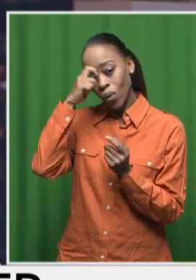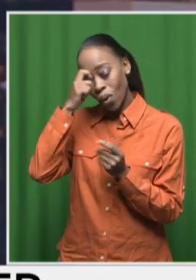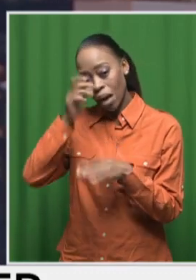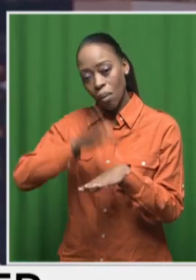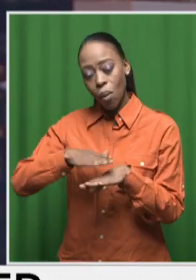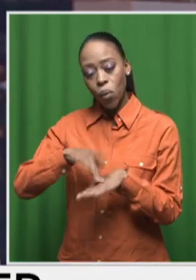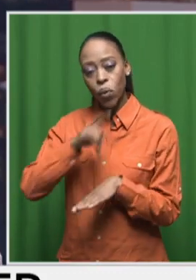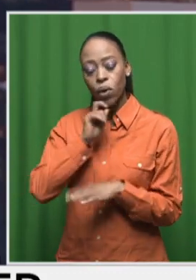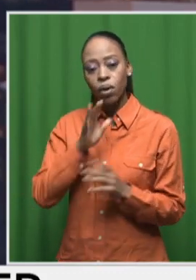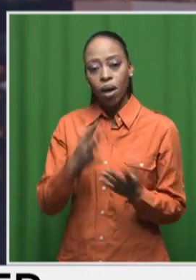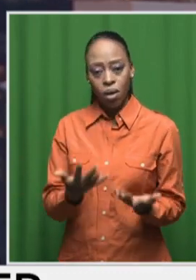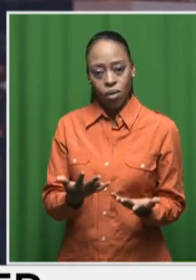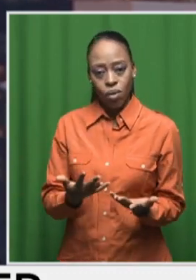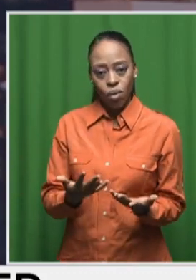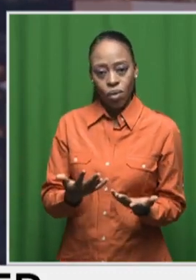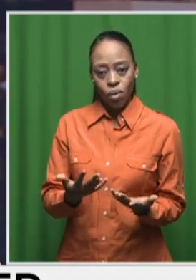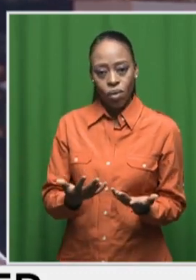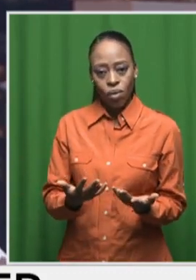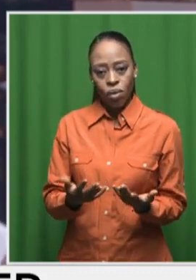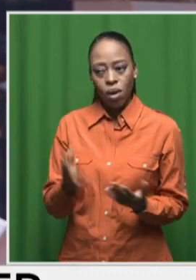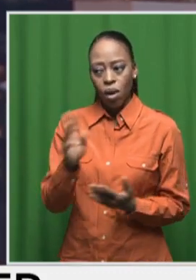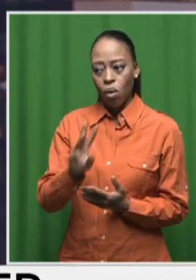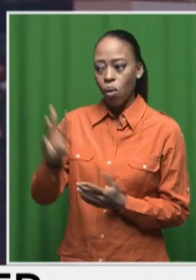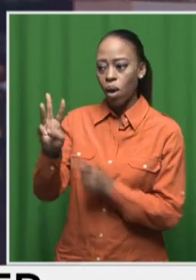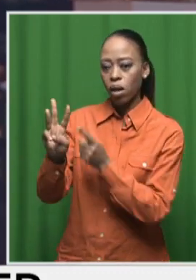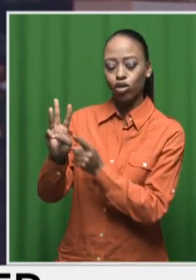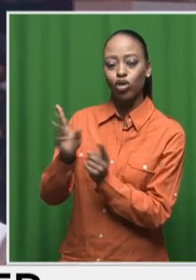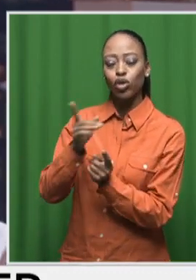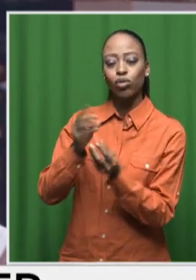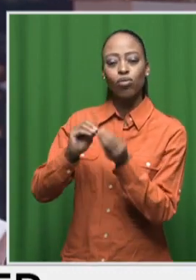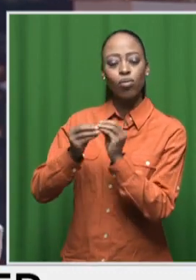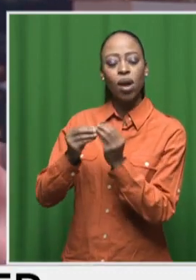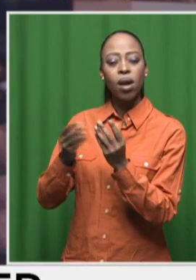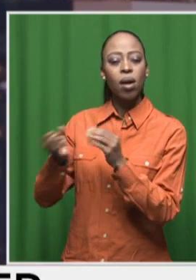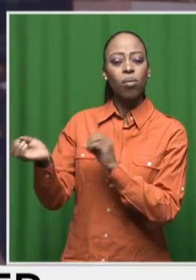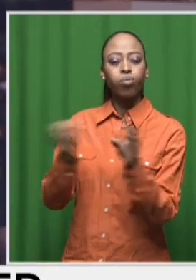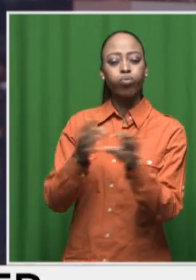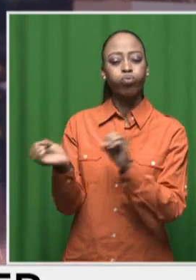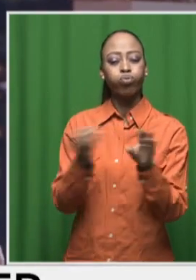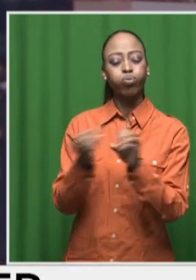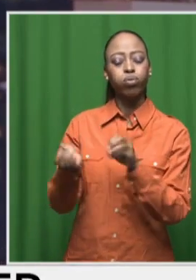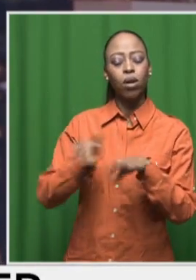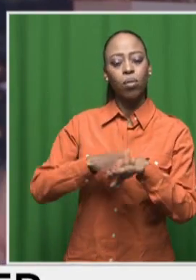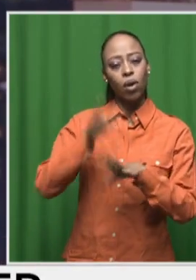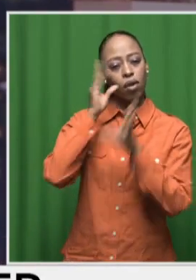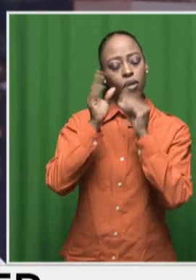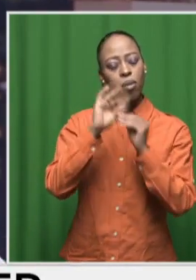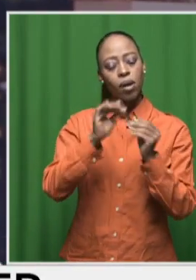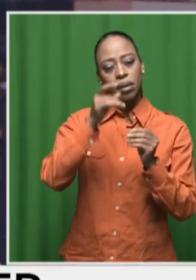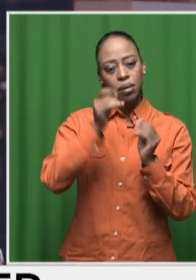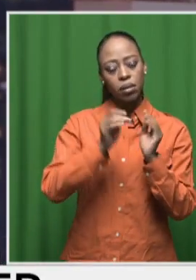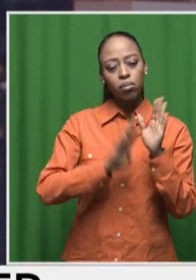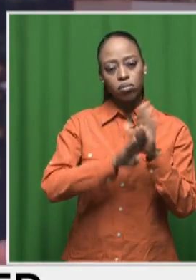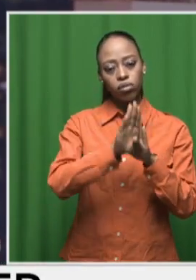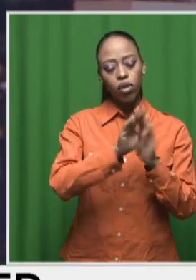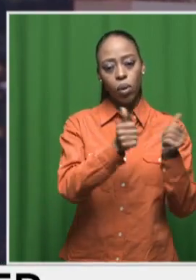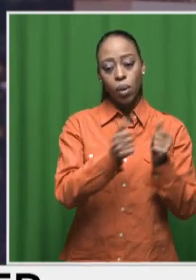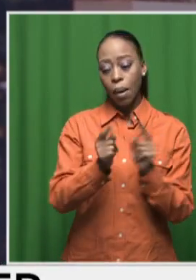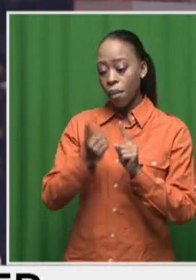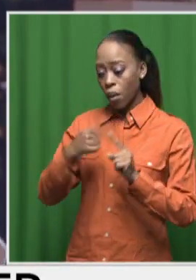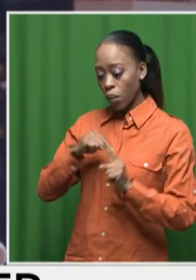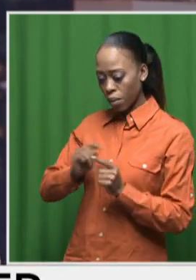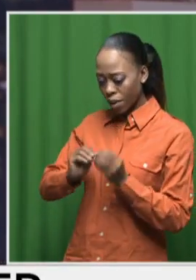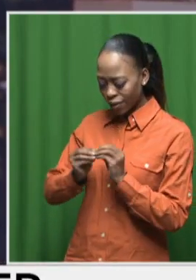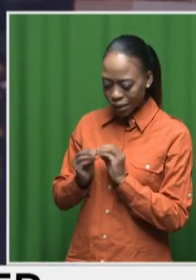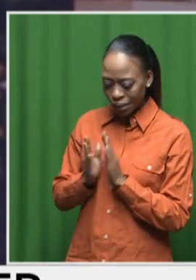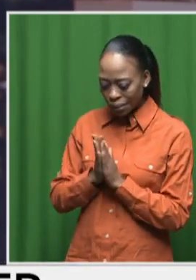And so, whereas the West might just make these, throw more and more data at the thing, make it smarter and smarter, we have to figure out,